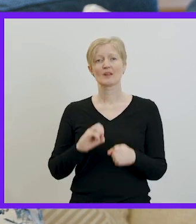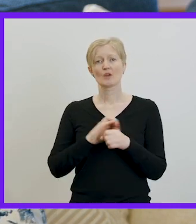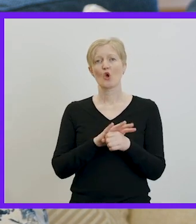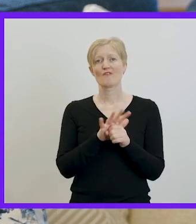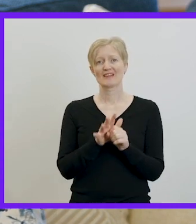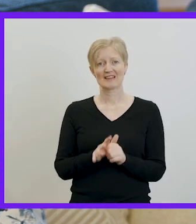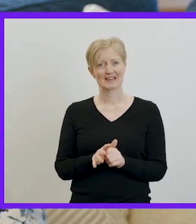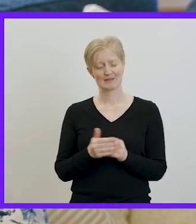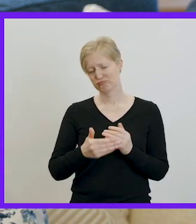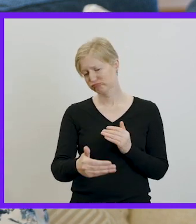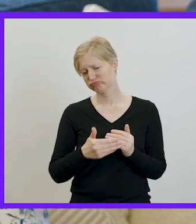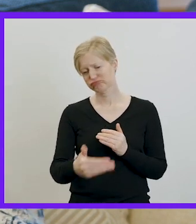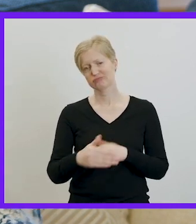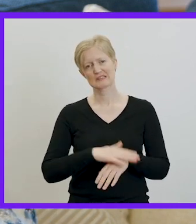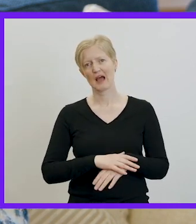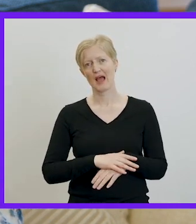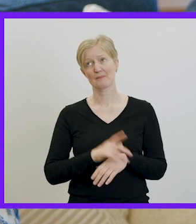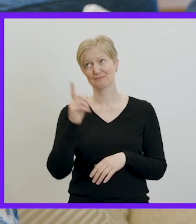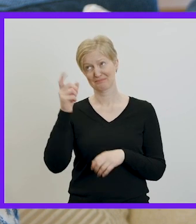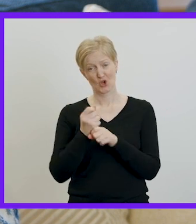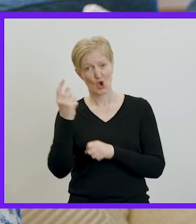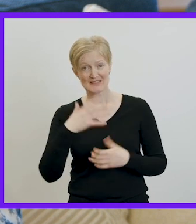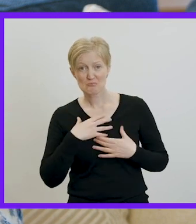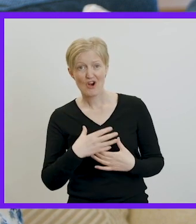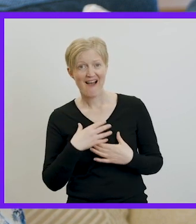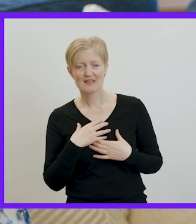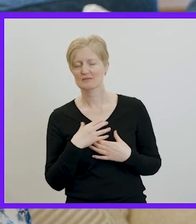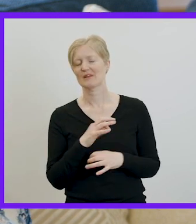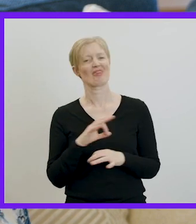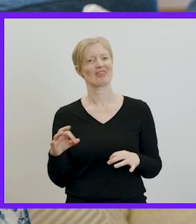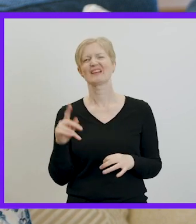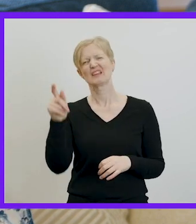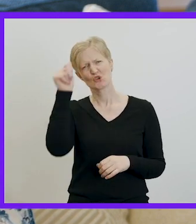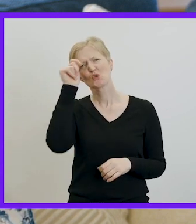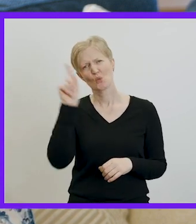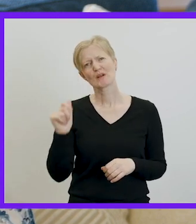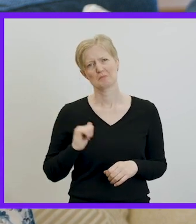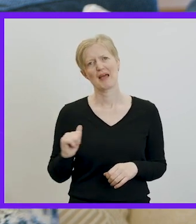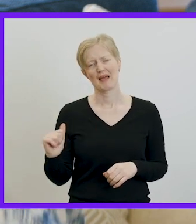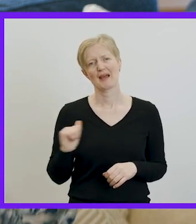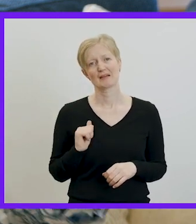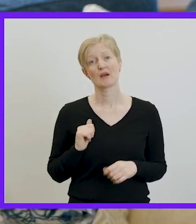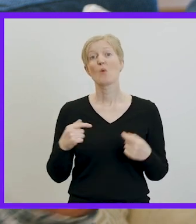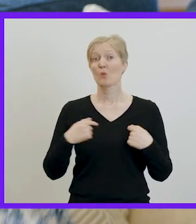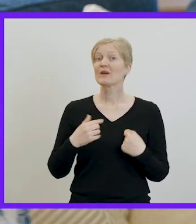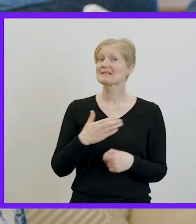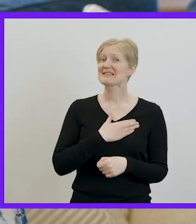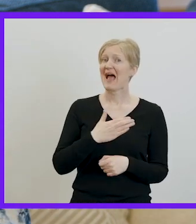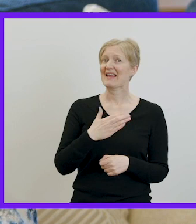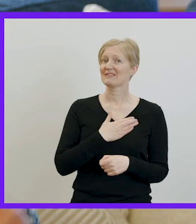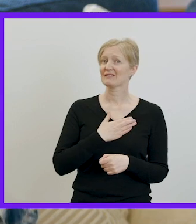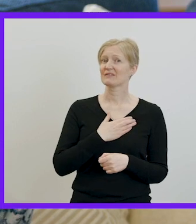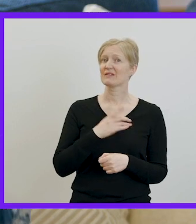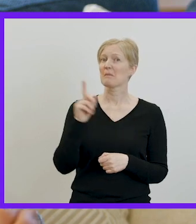this COVID-19 time is not a surprise to God. He knew this was going to happen. And the wonderful thing is that we are